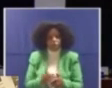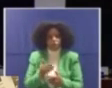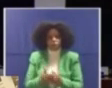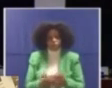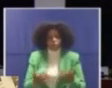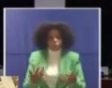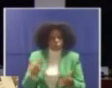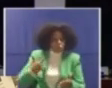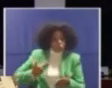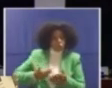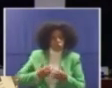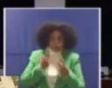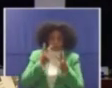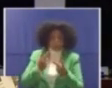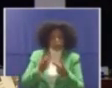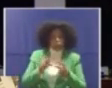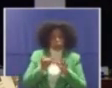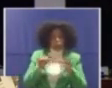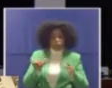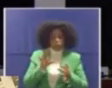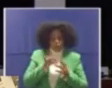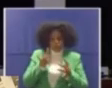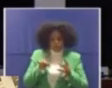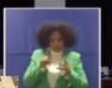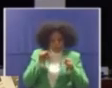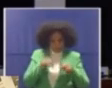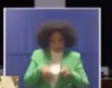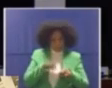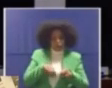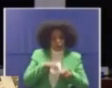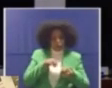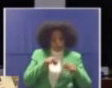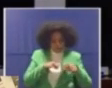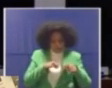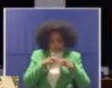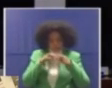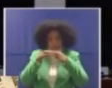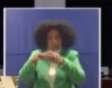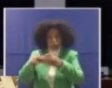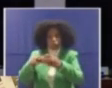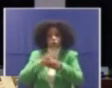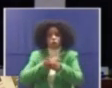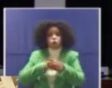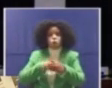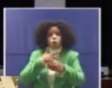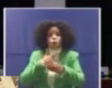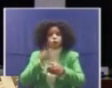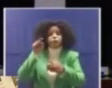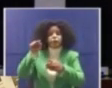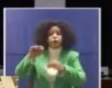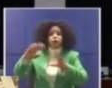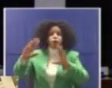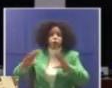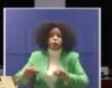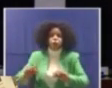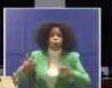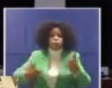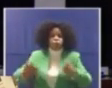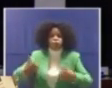envoy contributes to the efforts to silence the guns. It seeks to complement